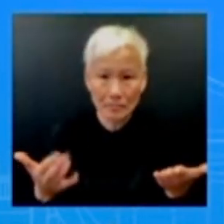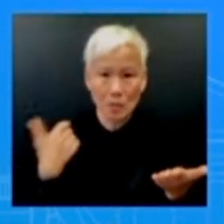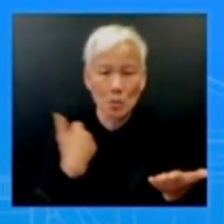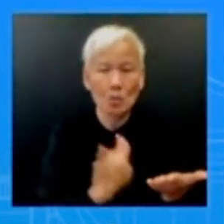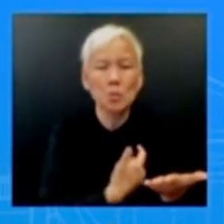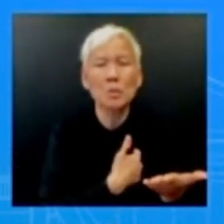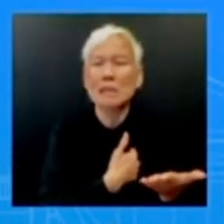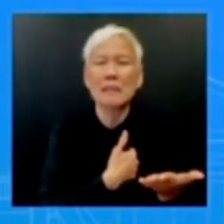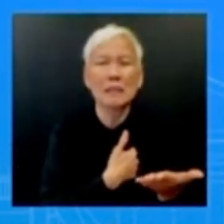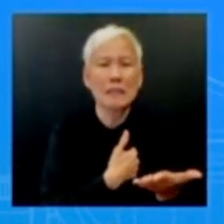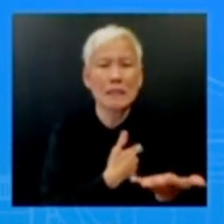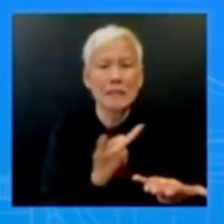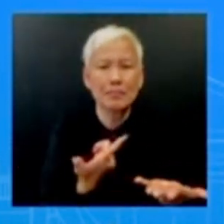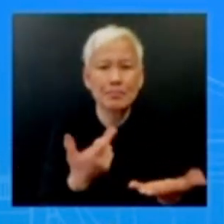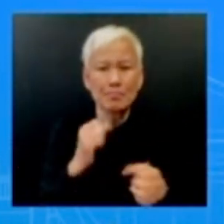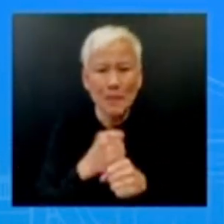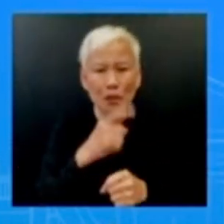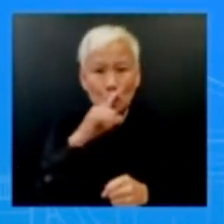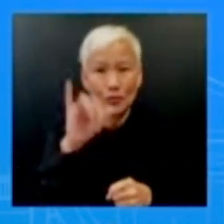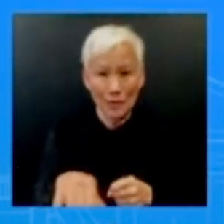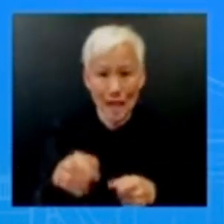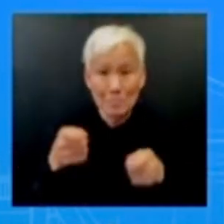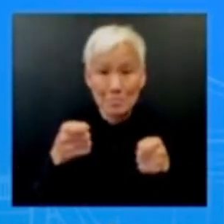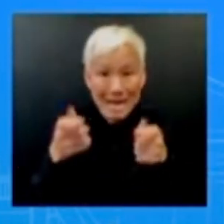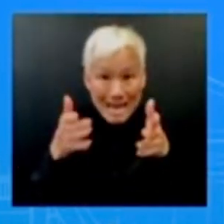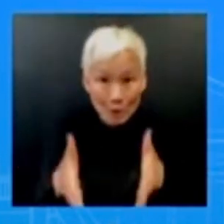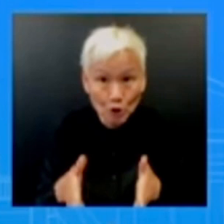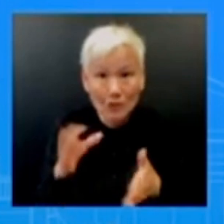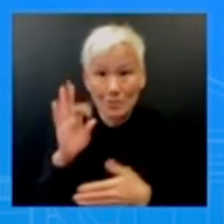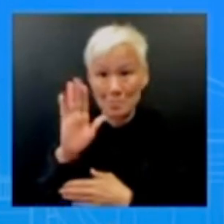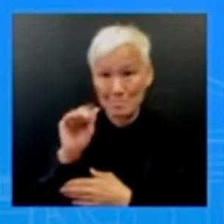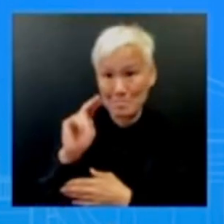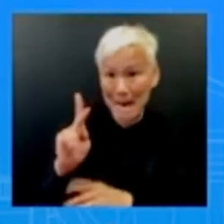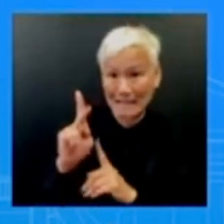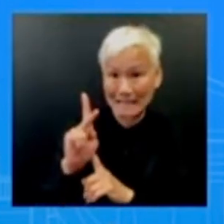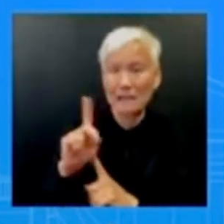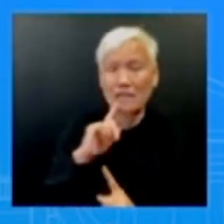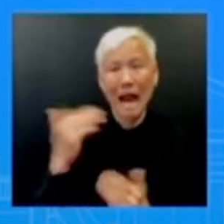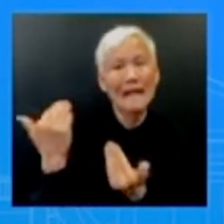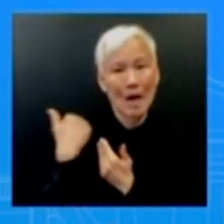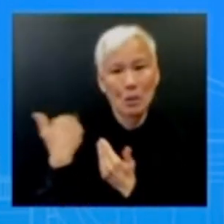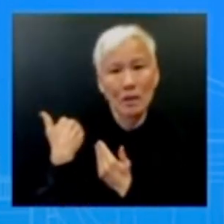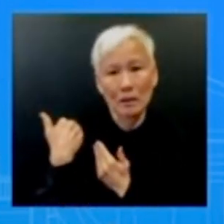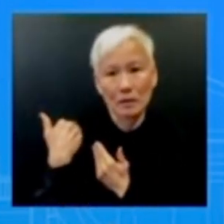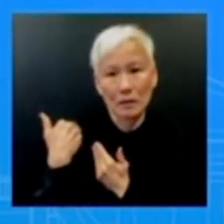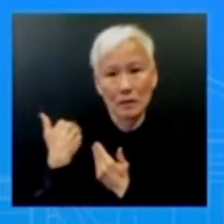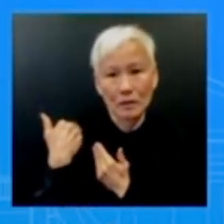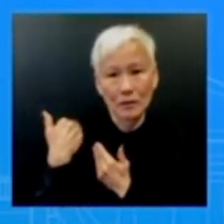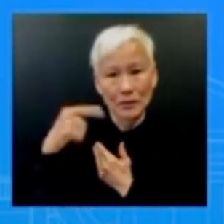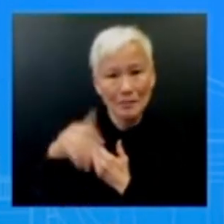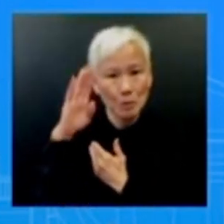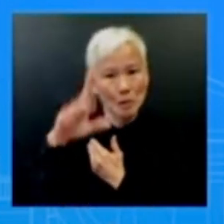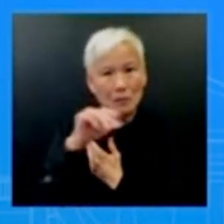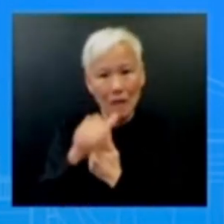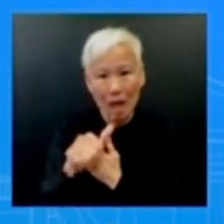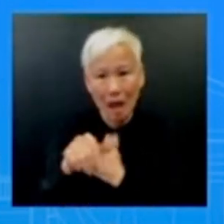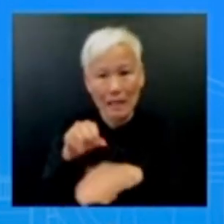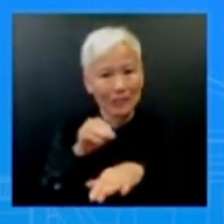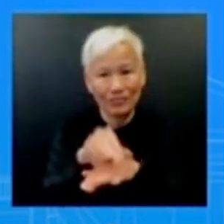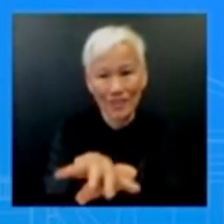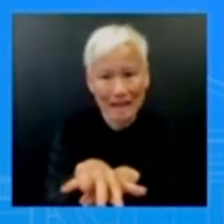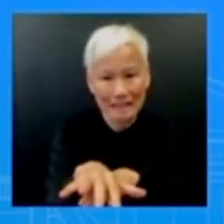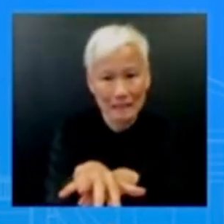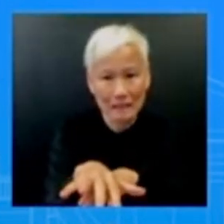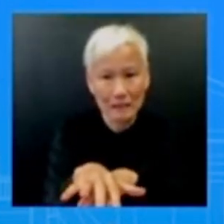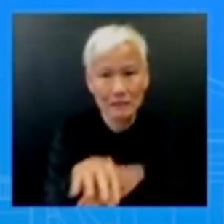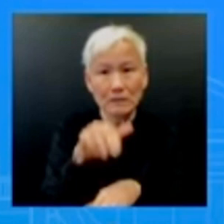we hold the managers of these banks accountable, and that this does not affect, and we don't put on the hook the taxpayers